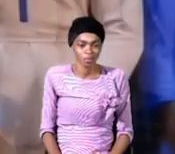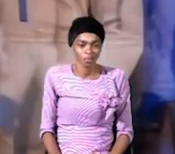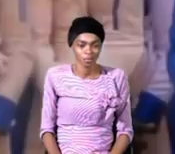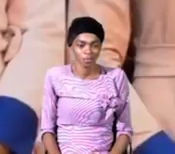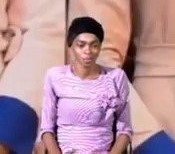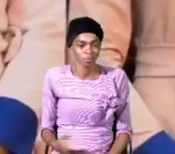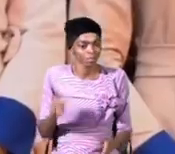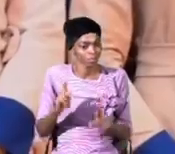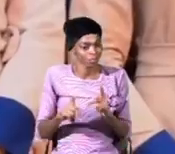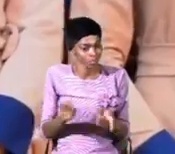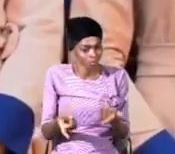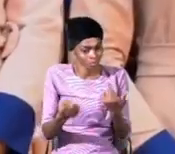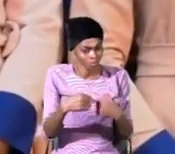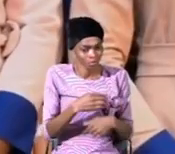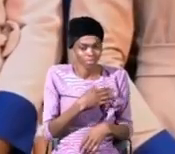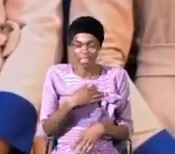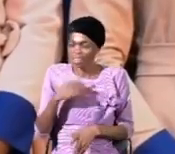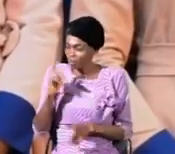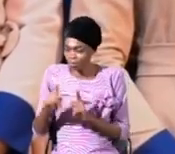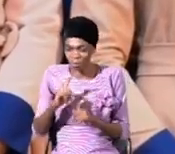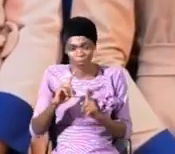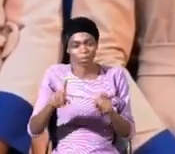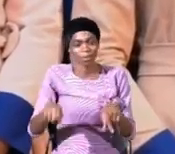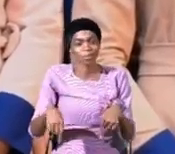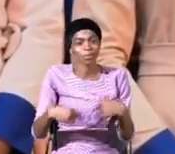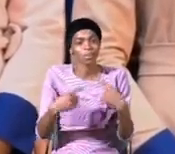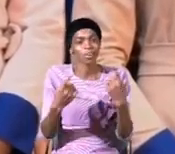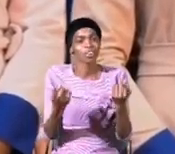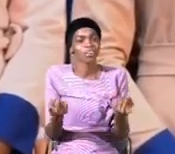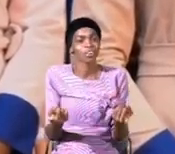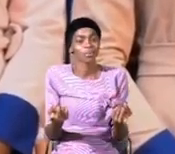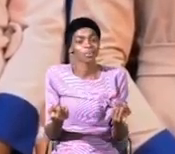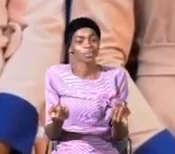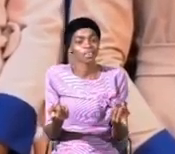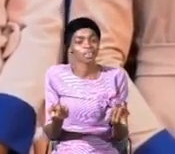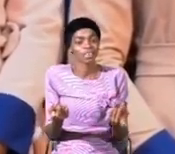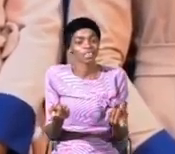arise. People come and people go.